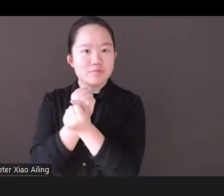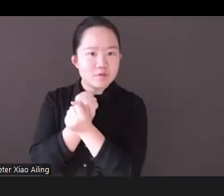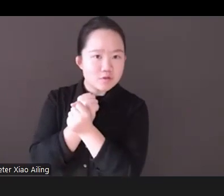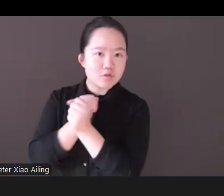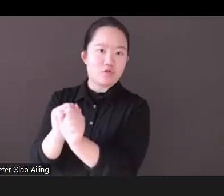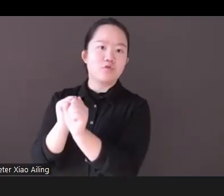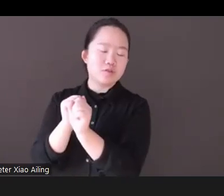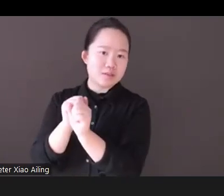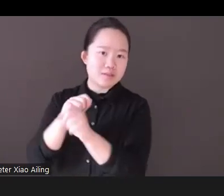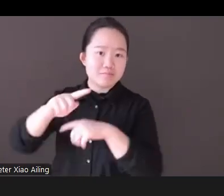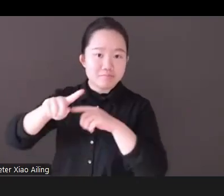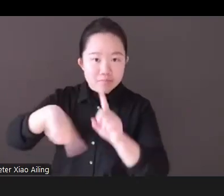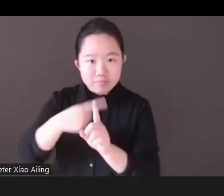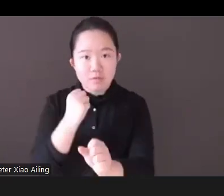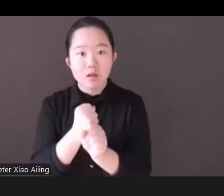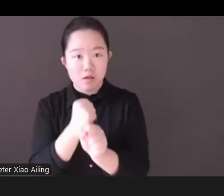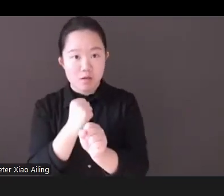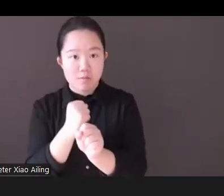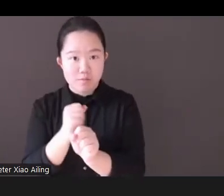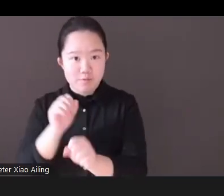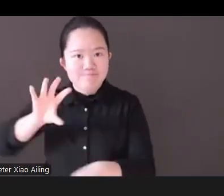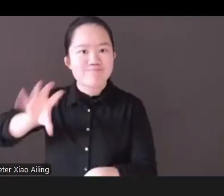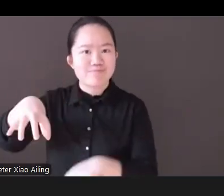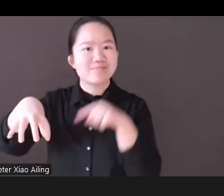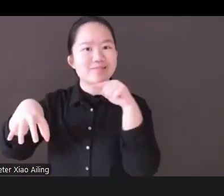but not the only one.